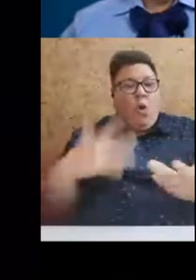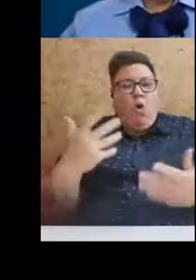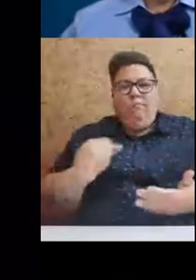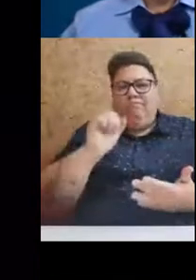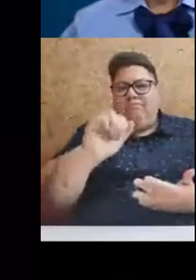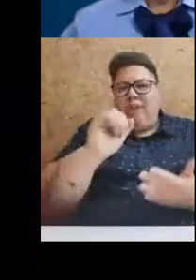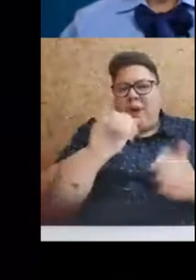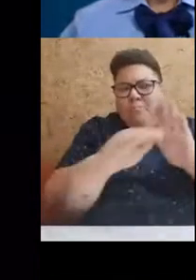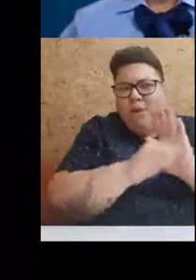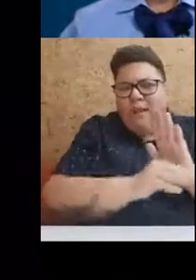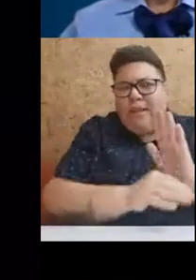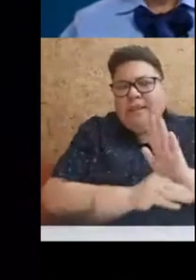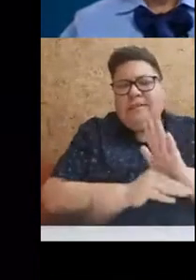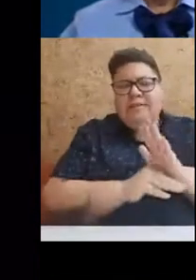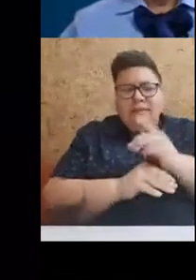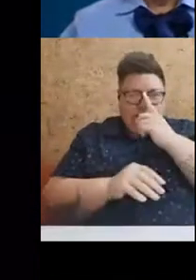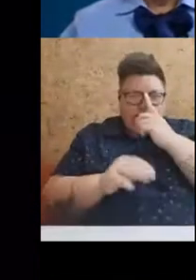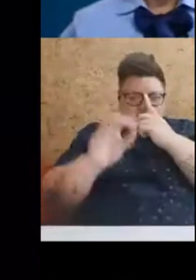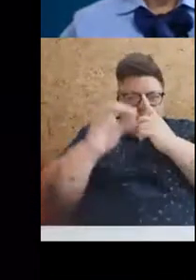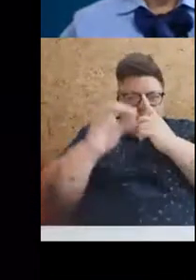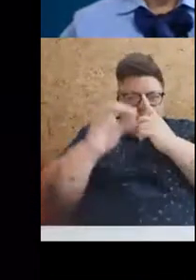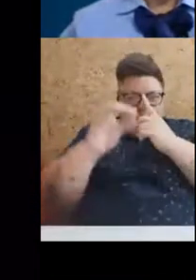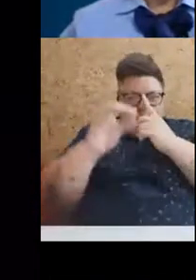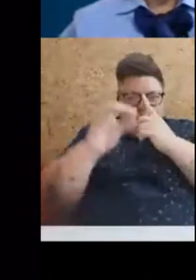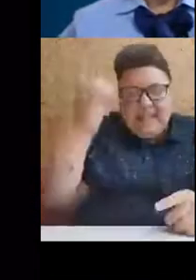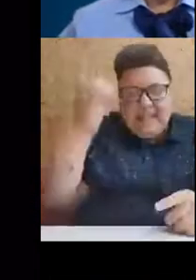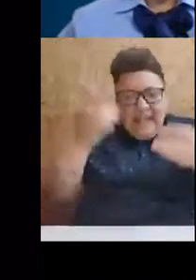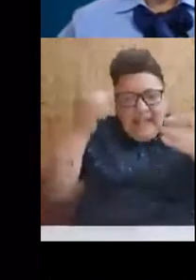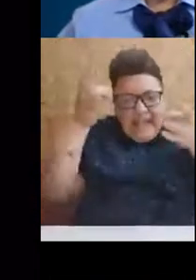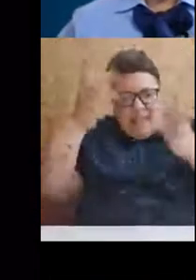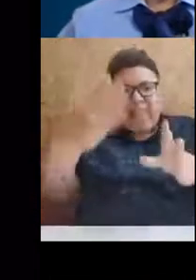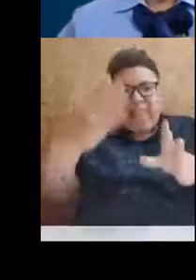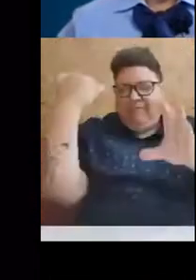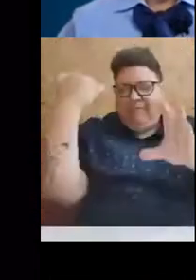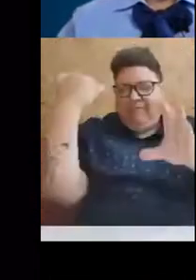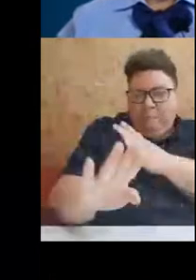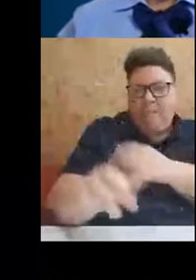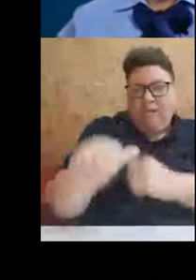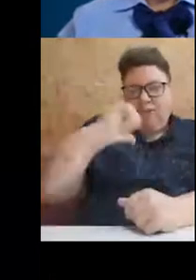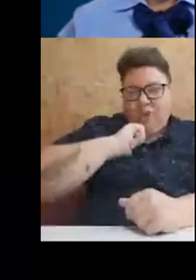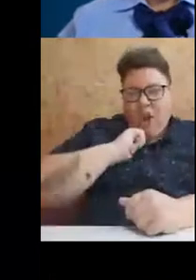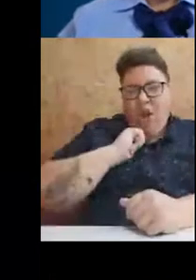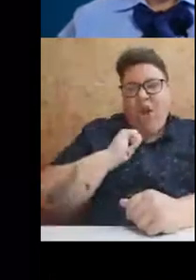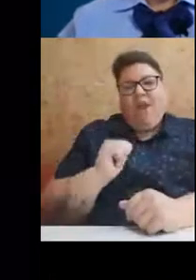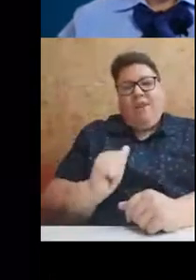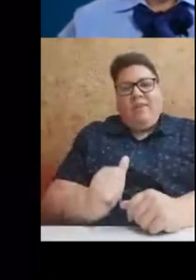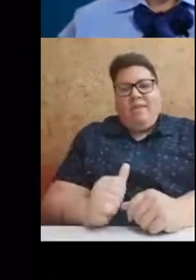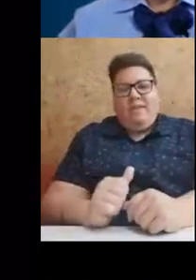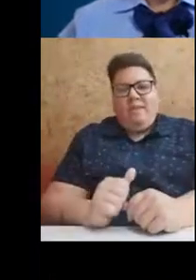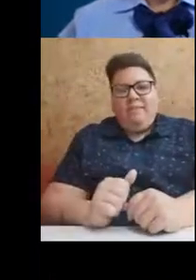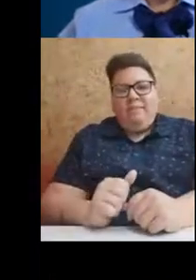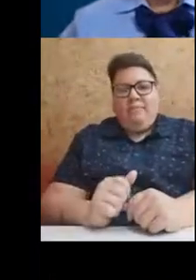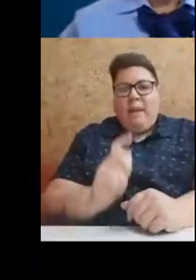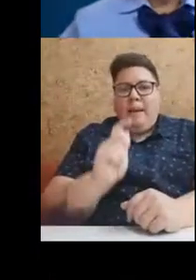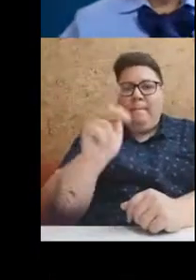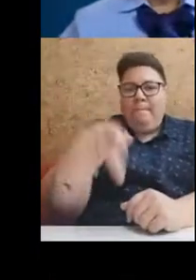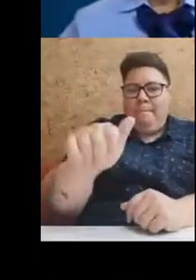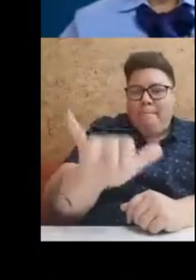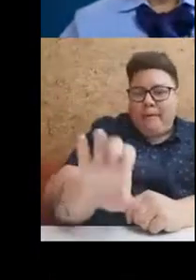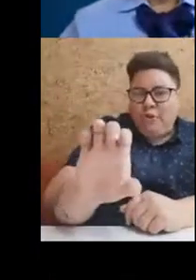your registered details. You can submit your returns. That's now your income tax return, your pay as you earn, as well as your